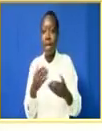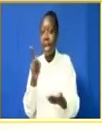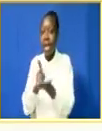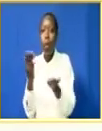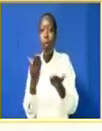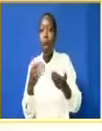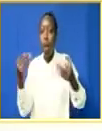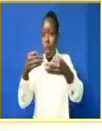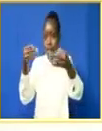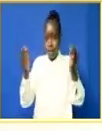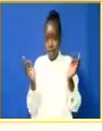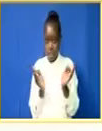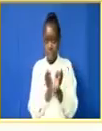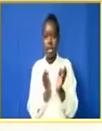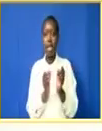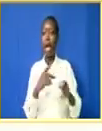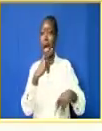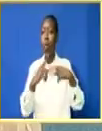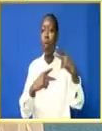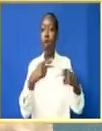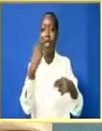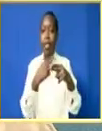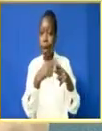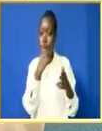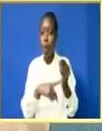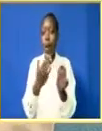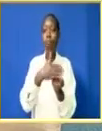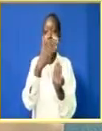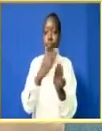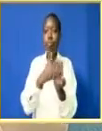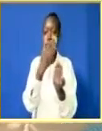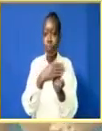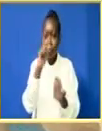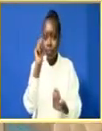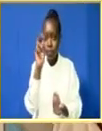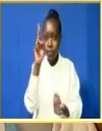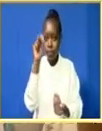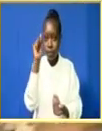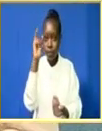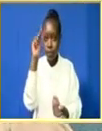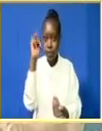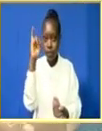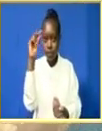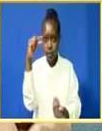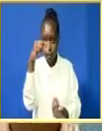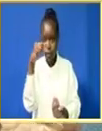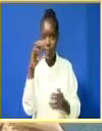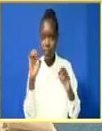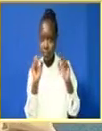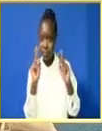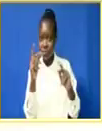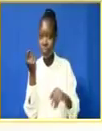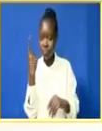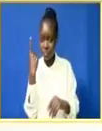Okay. That process we call it training. Training. So it will follow what has been attached to it. Exactly. To lead it towards where you want it to